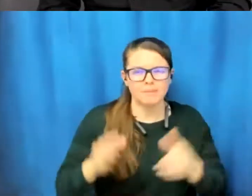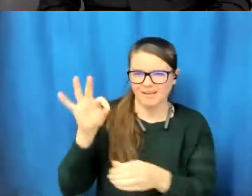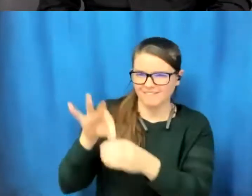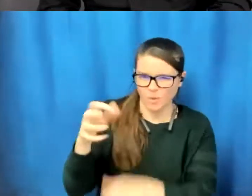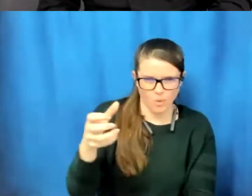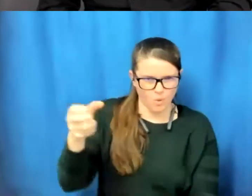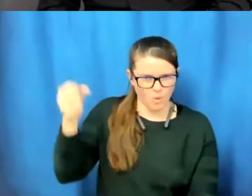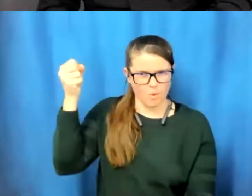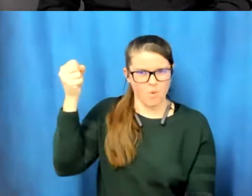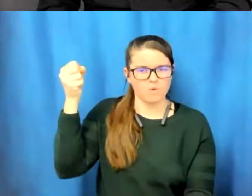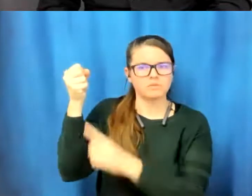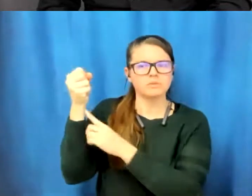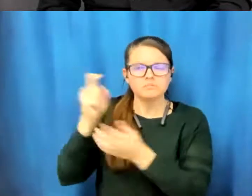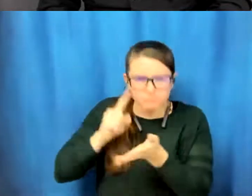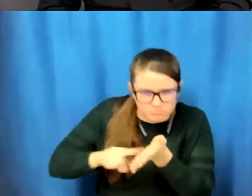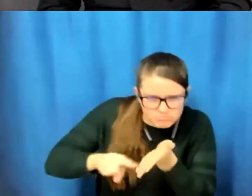meeting.